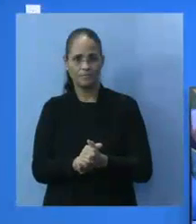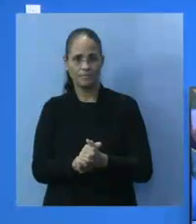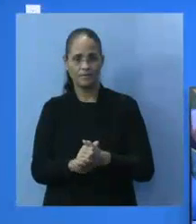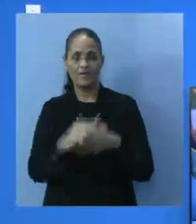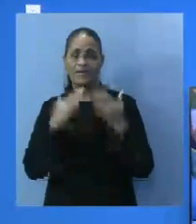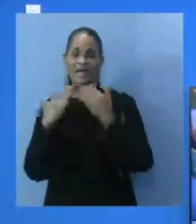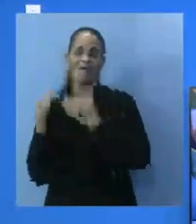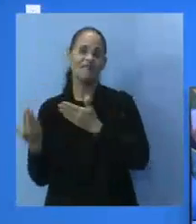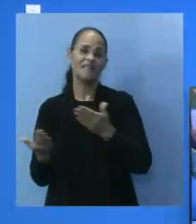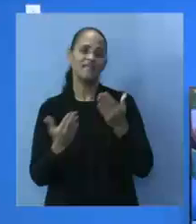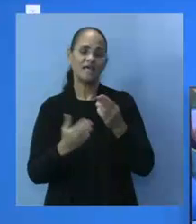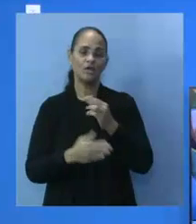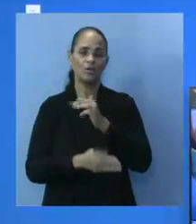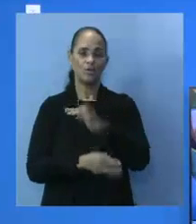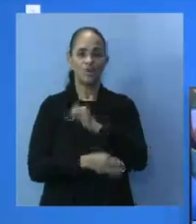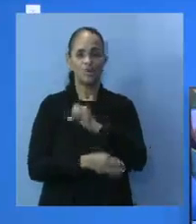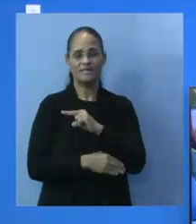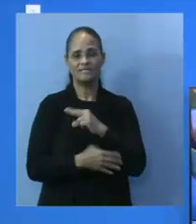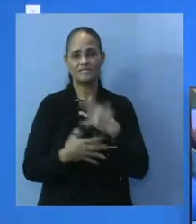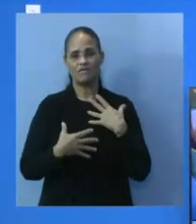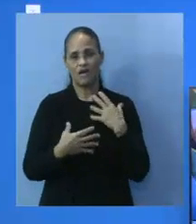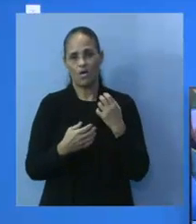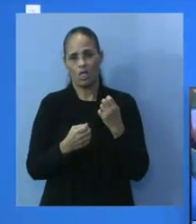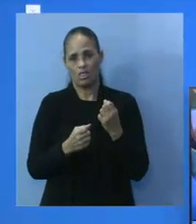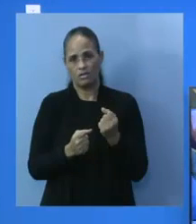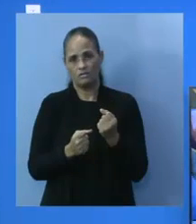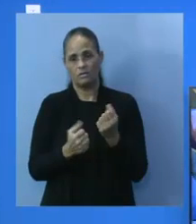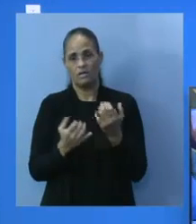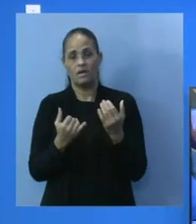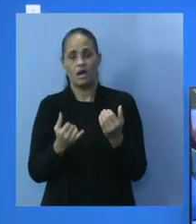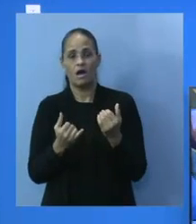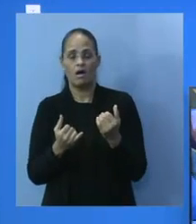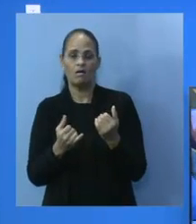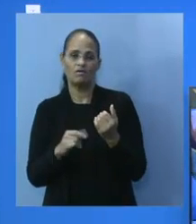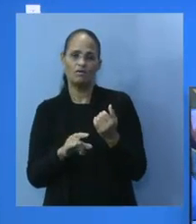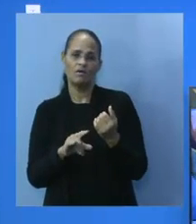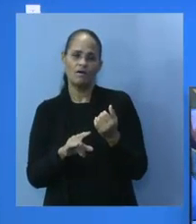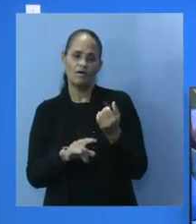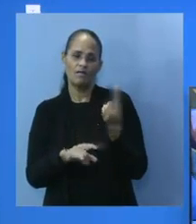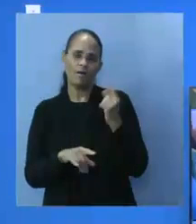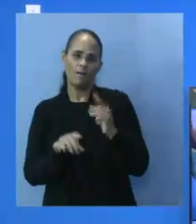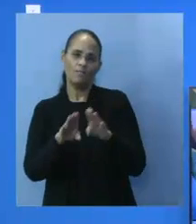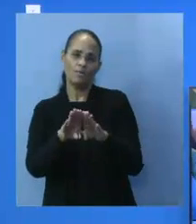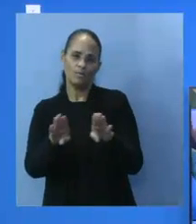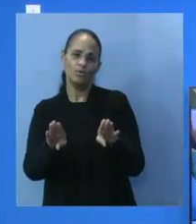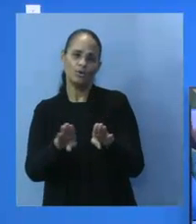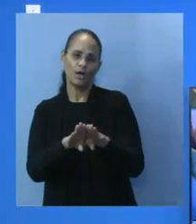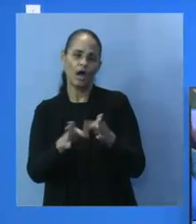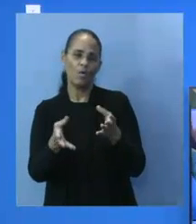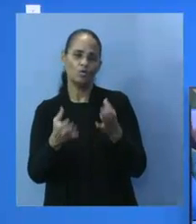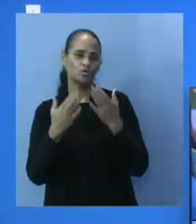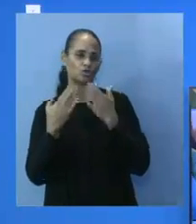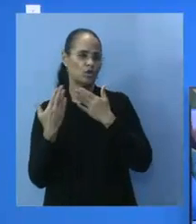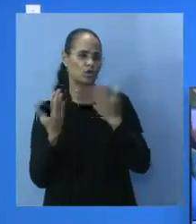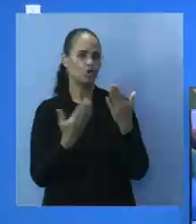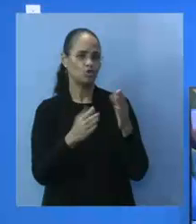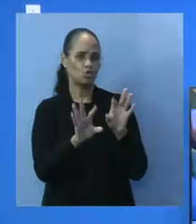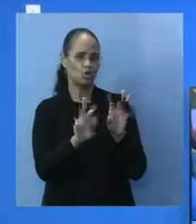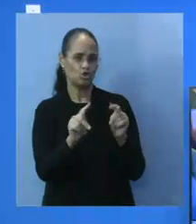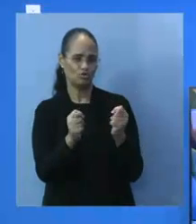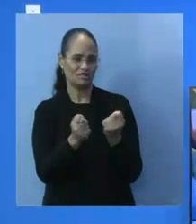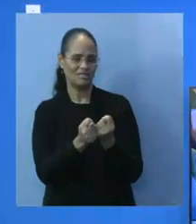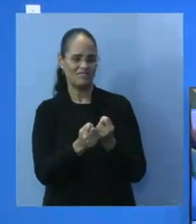Thank you, Minister of Health. And on behalf of the people of Bermuda, I want to thank you and your team for all the hard